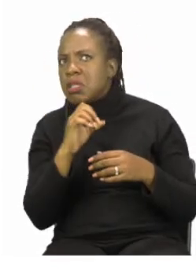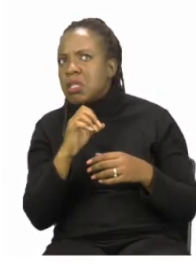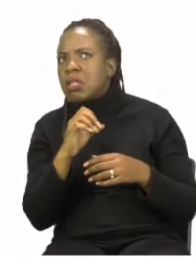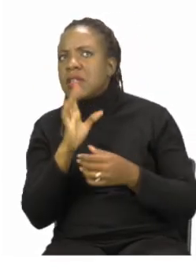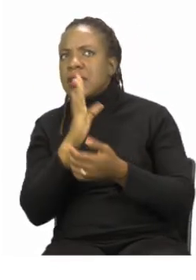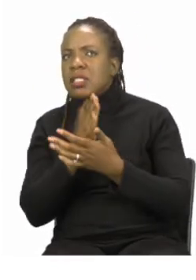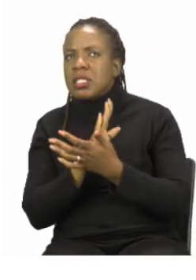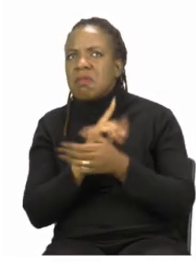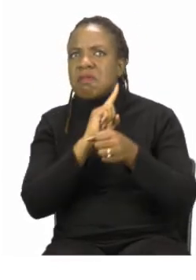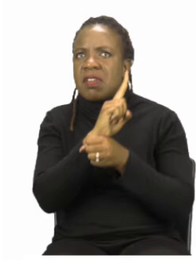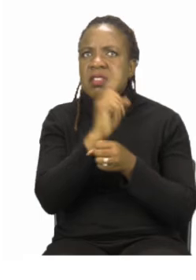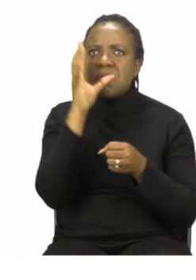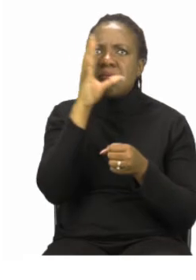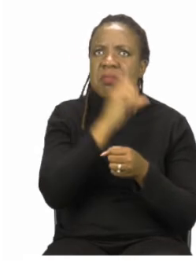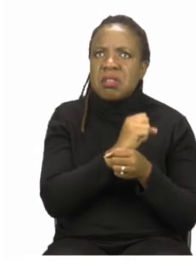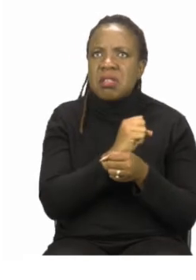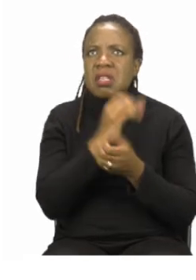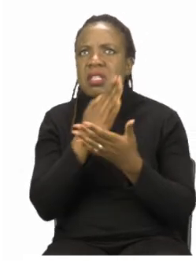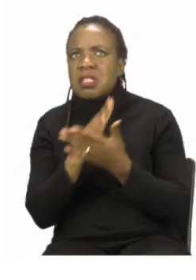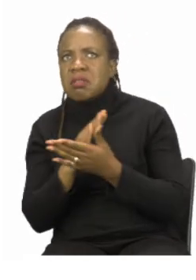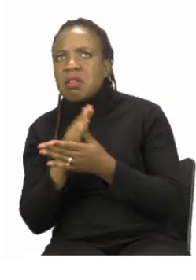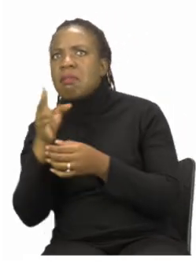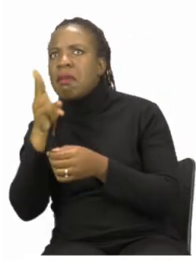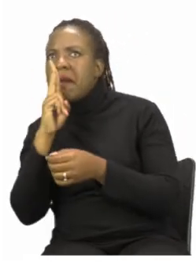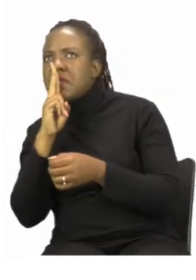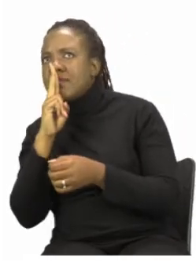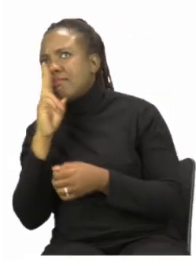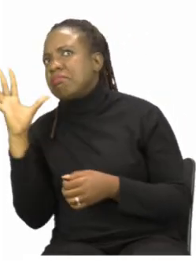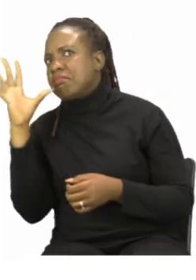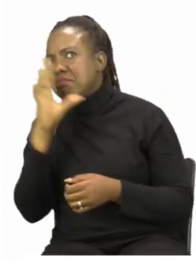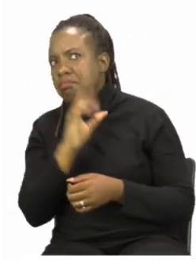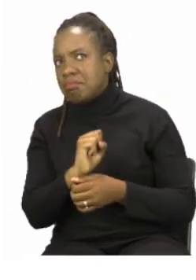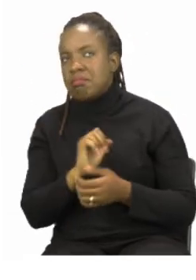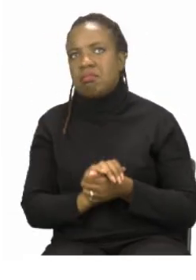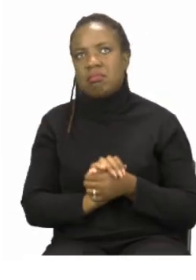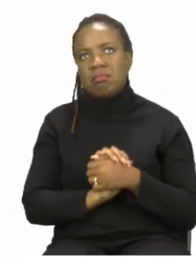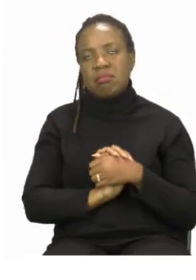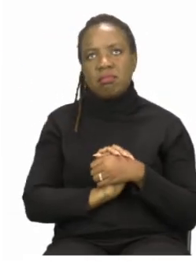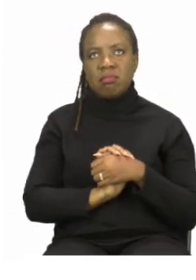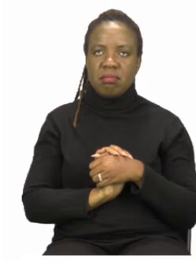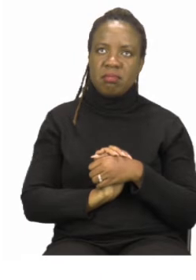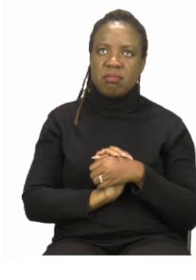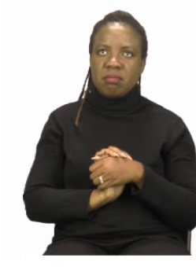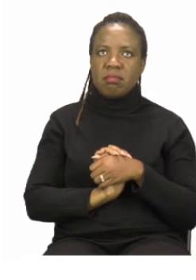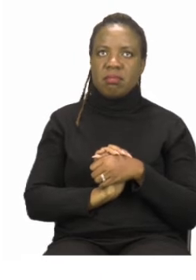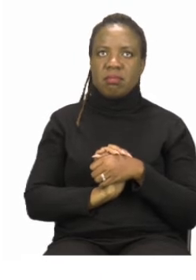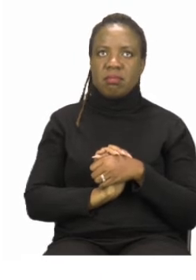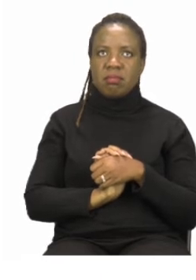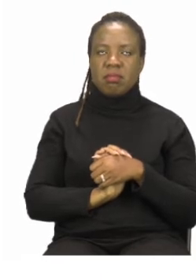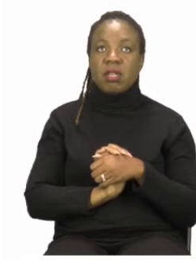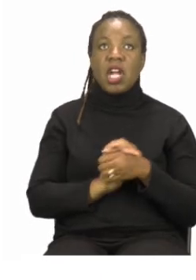sign. We're going to do one of each so that we know what to do for both when one is missing at